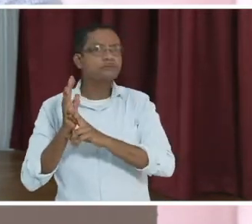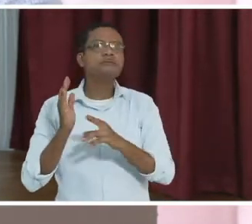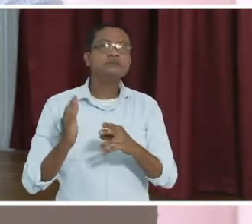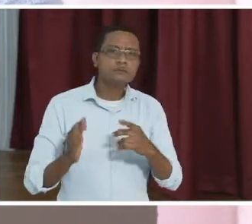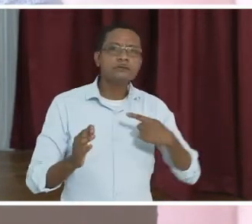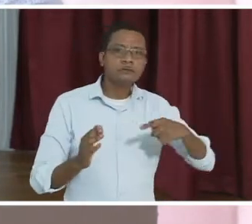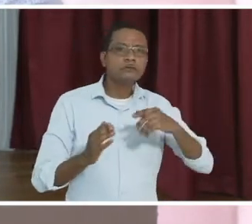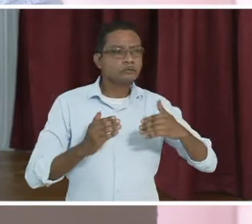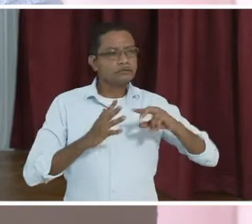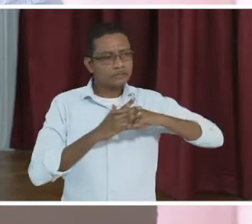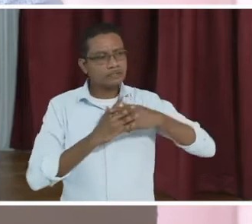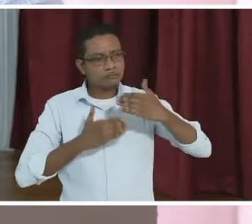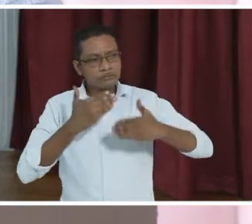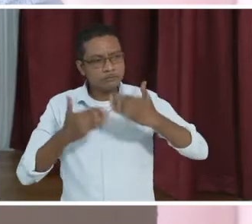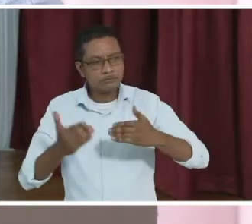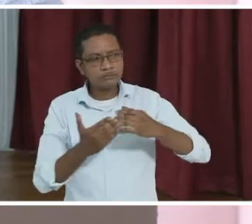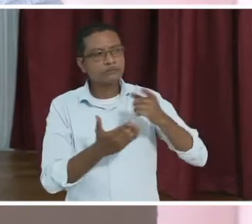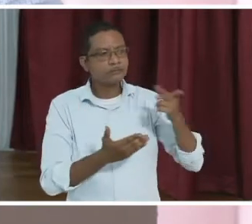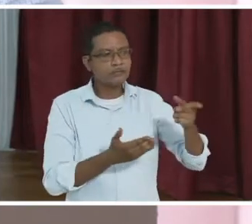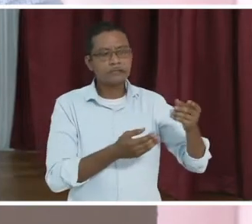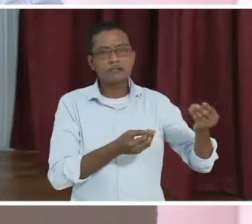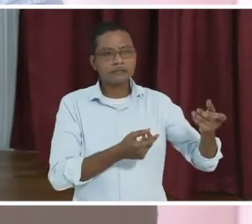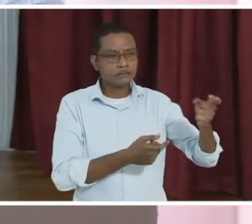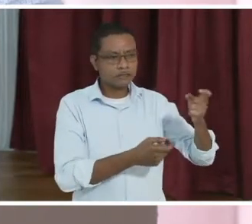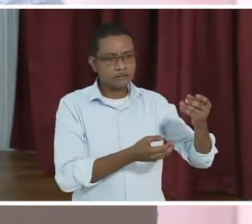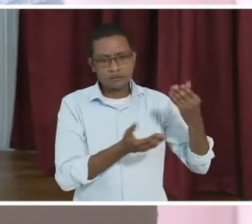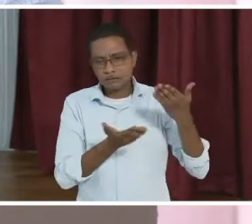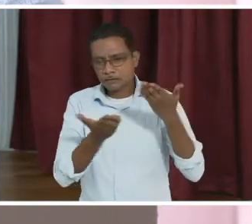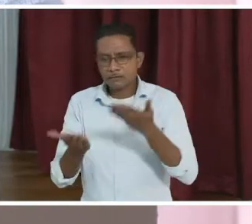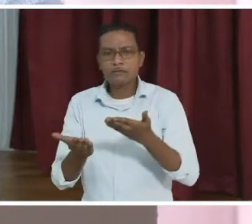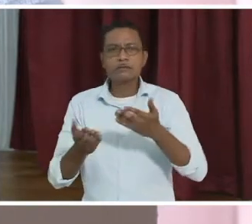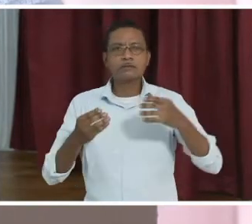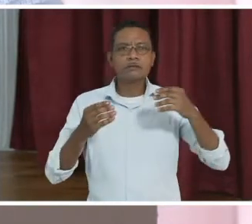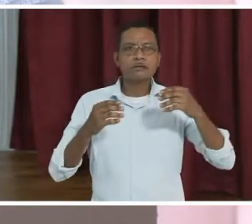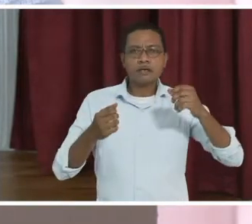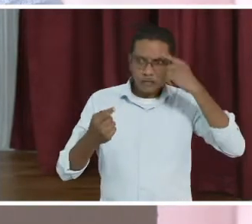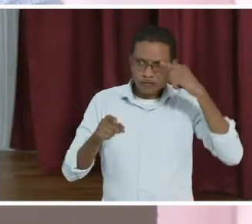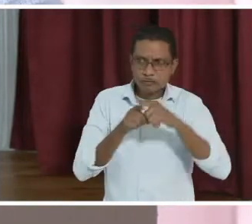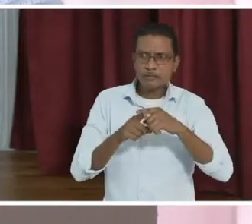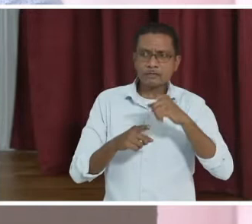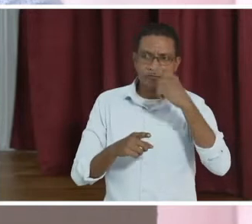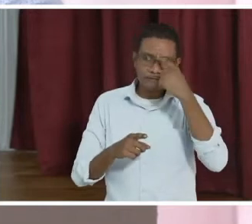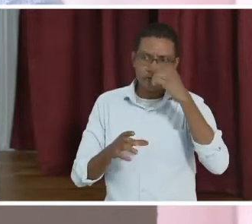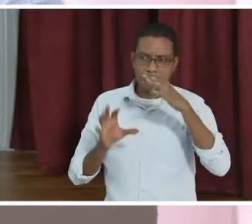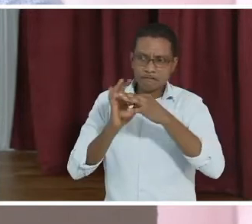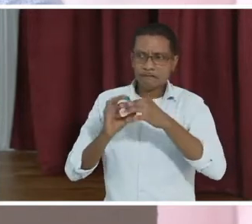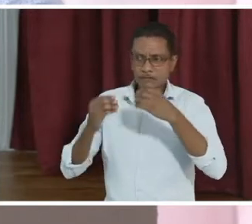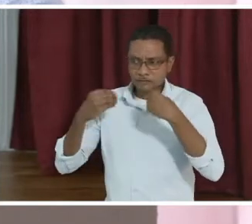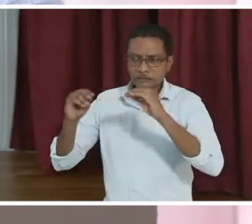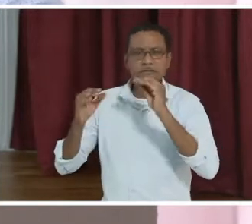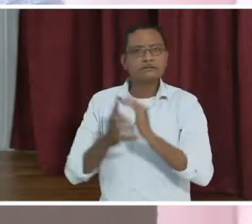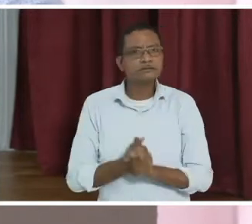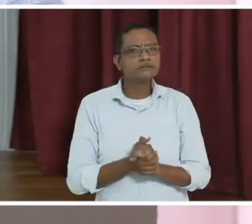documentation, where our clients is provided with what is referred to as a sale agreement or agreement for sale. And just some little,